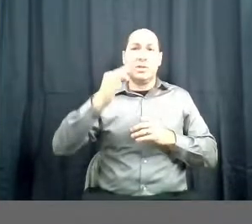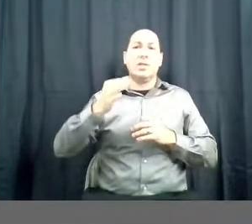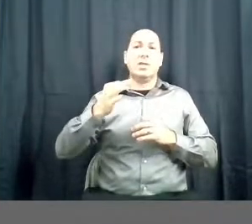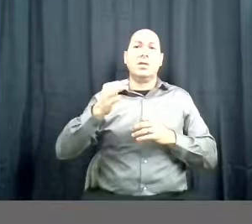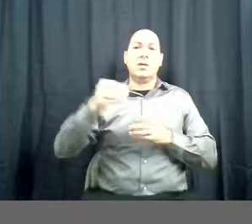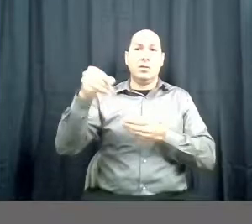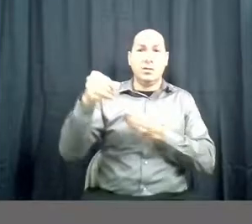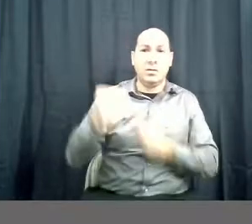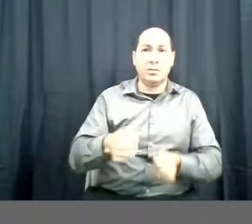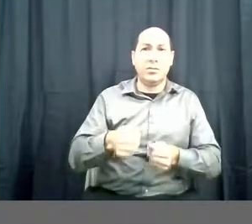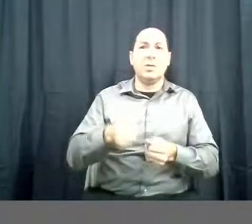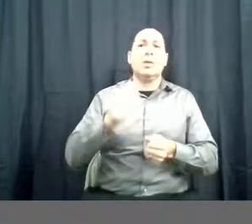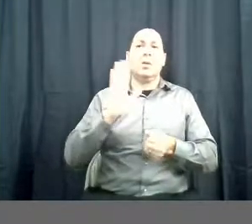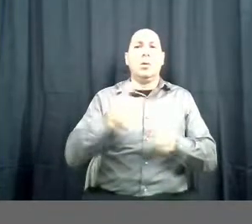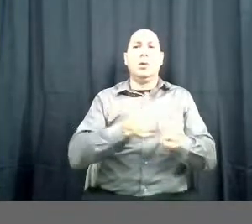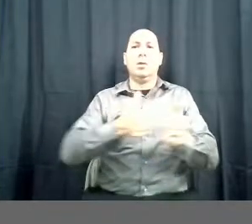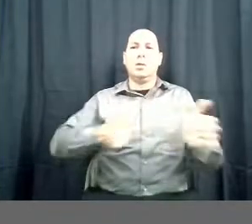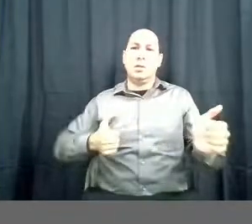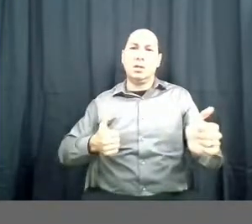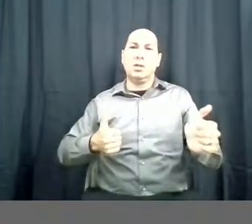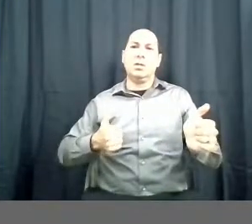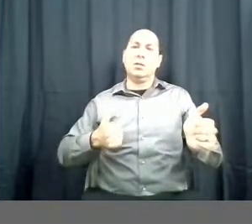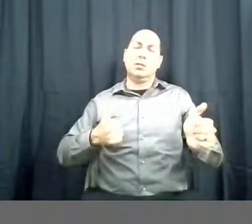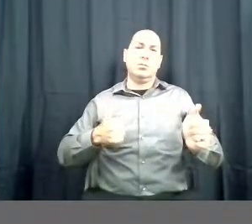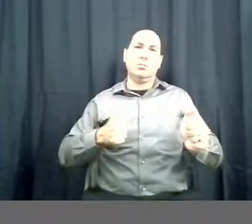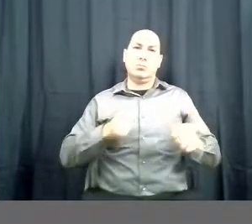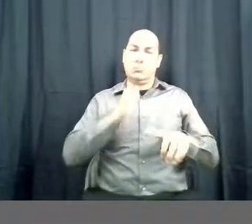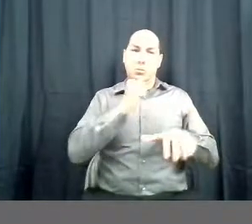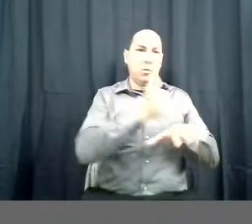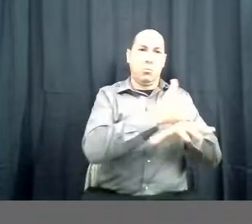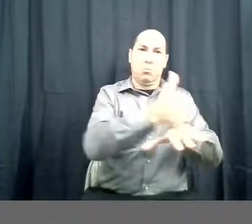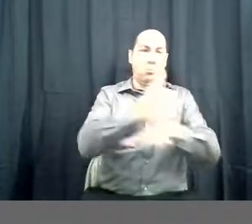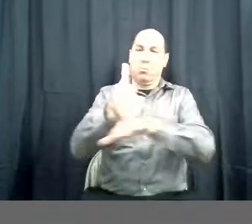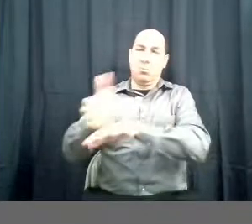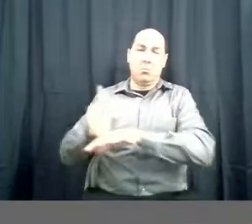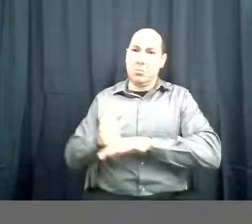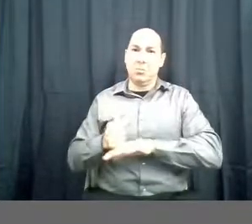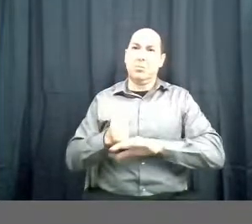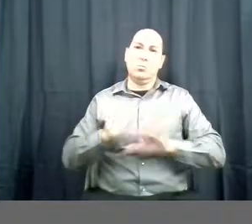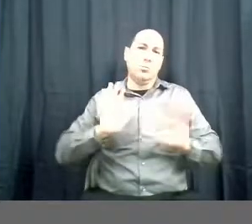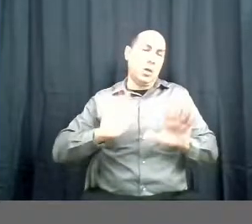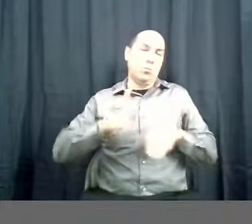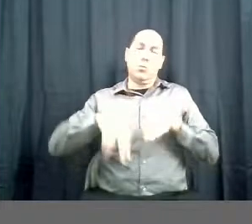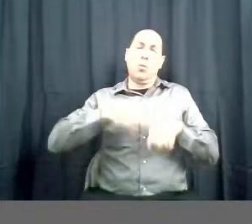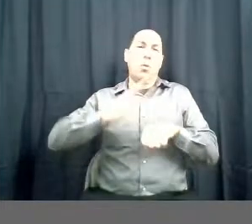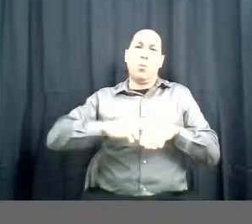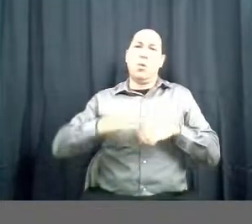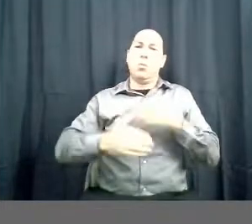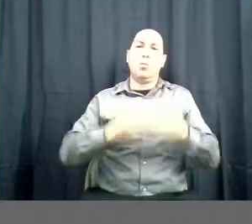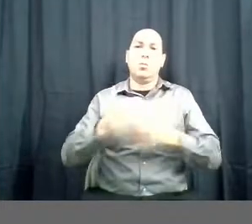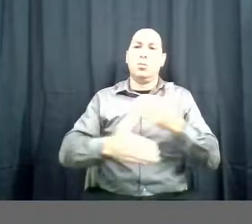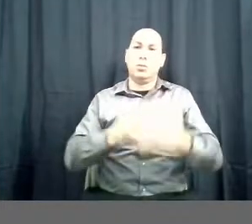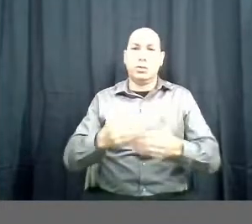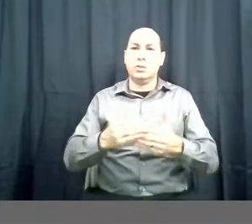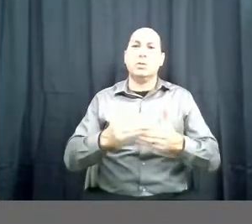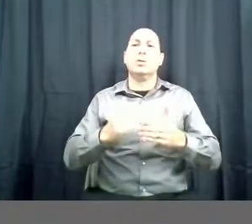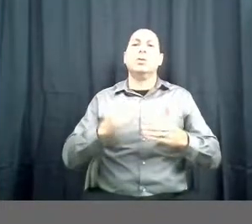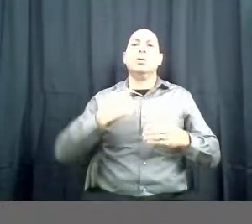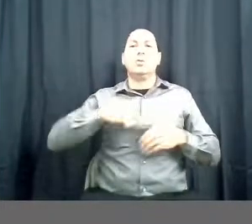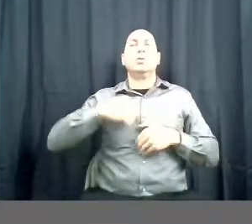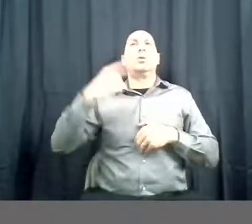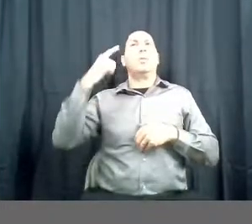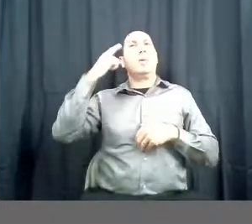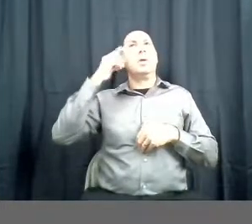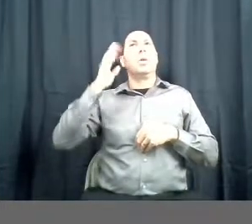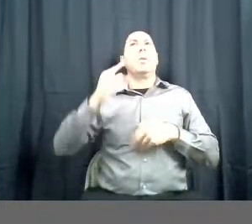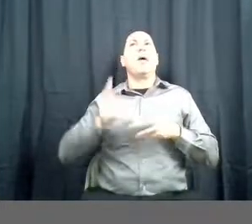delayed. I'm not placing blame on anyone's shoulders. It's just been a much slower process than anyone originally thought it would be, and pushed out over a longer